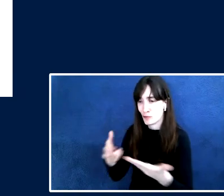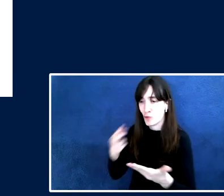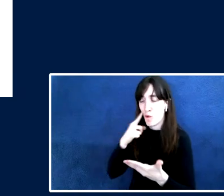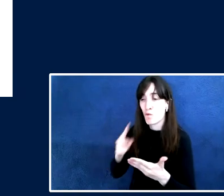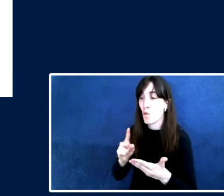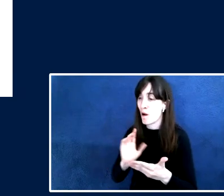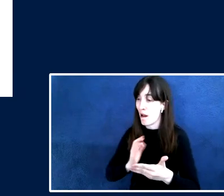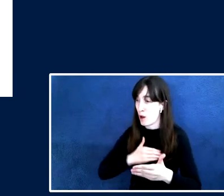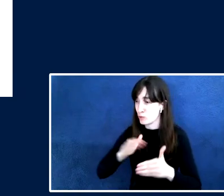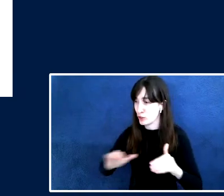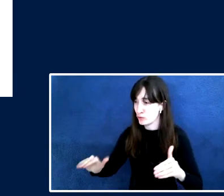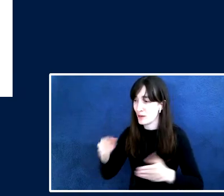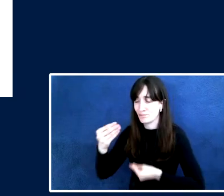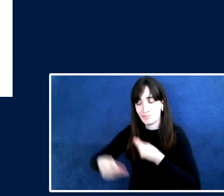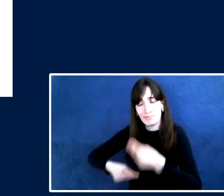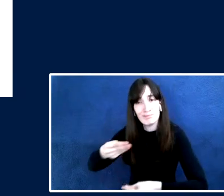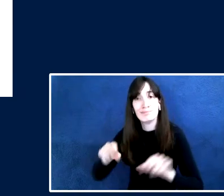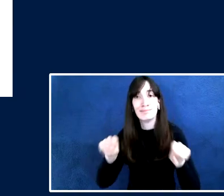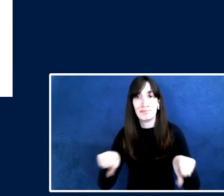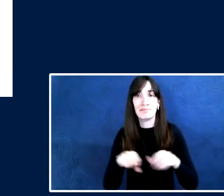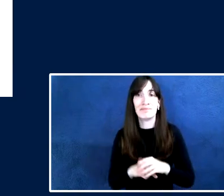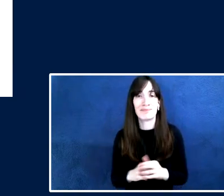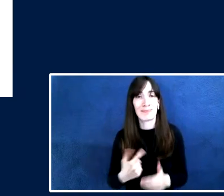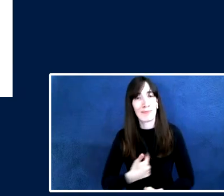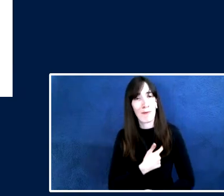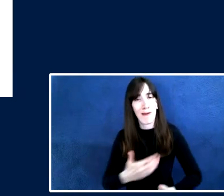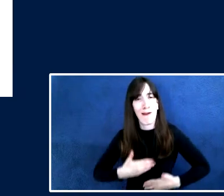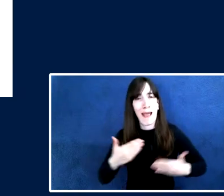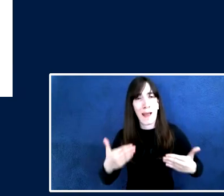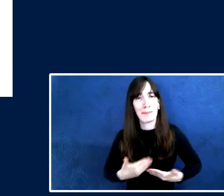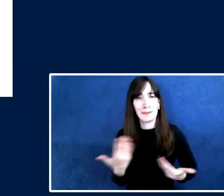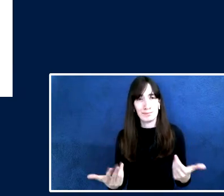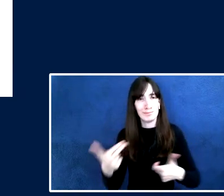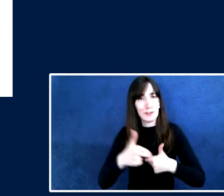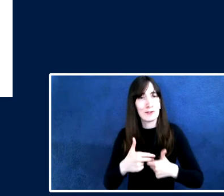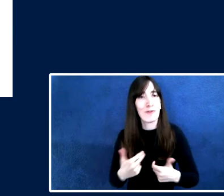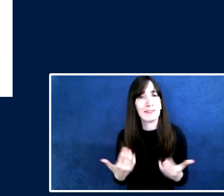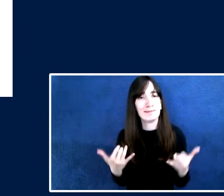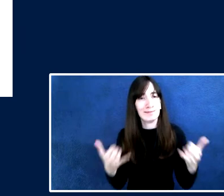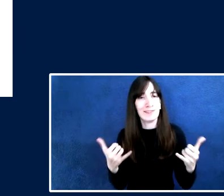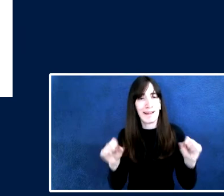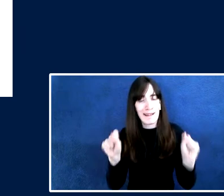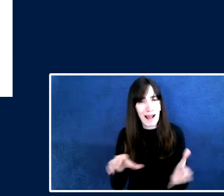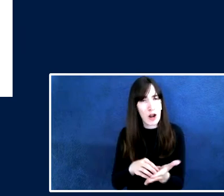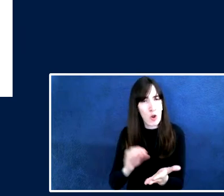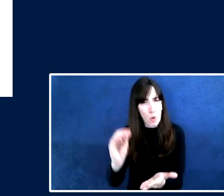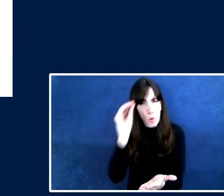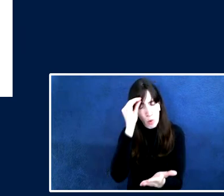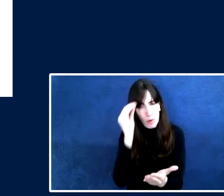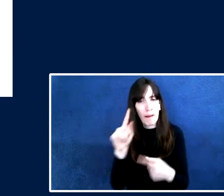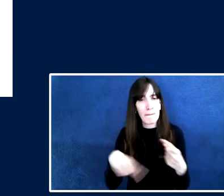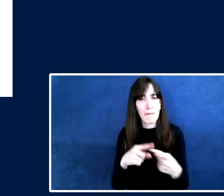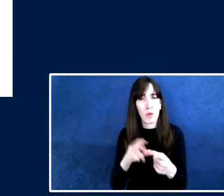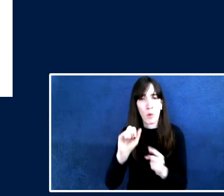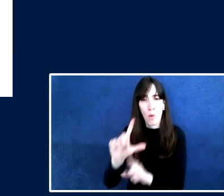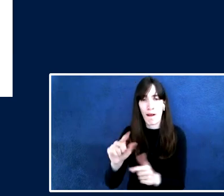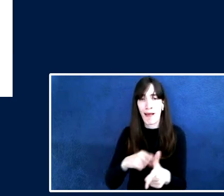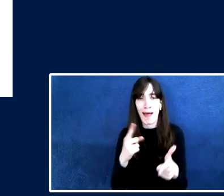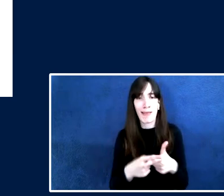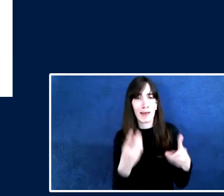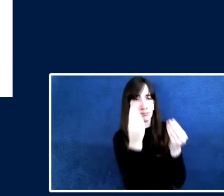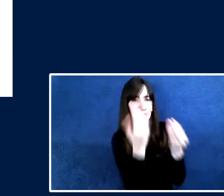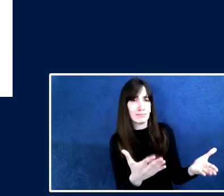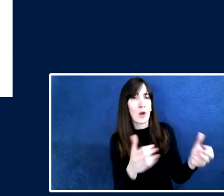children. And we're just happy to be here today to help learn something about these corals and also share this with our public audience.